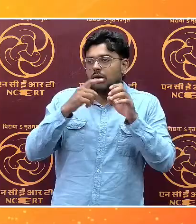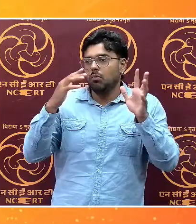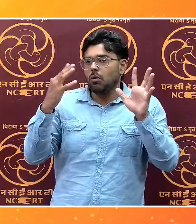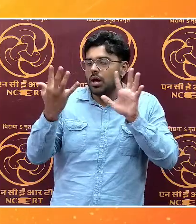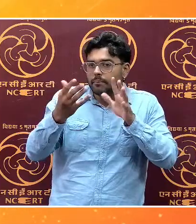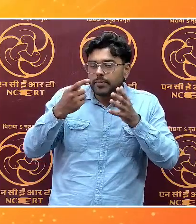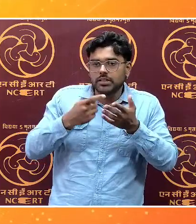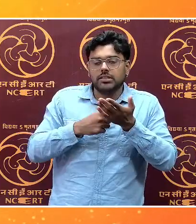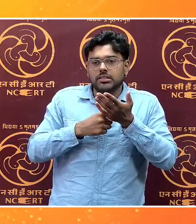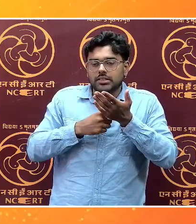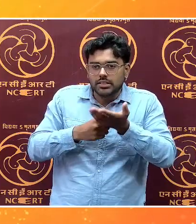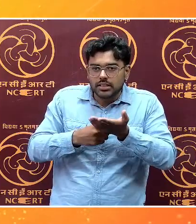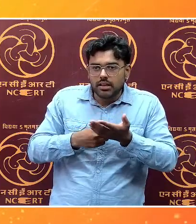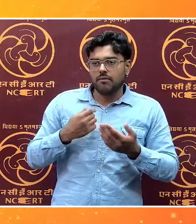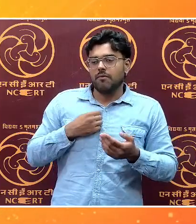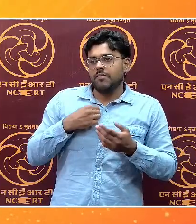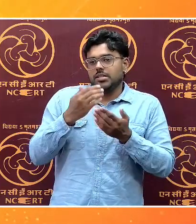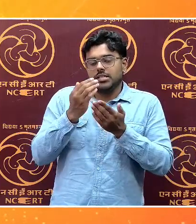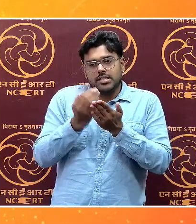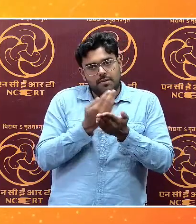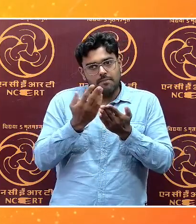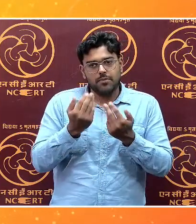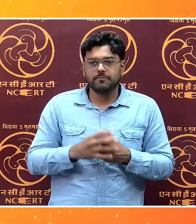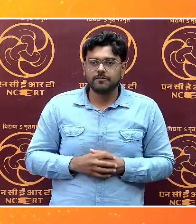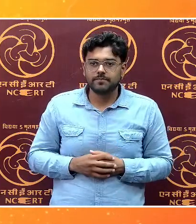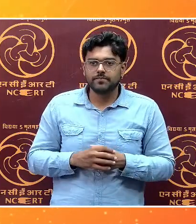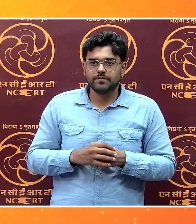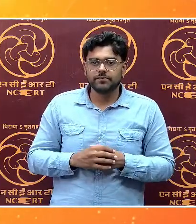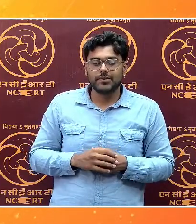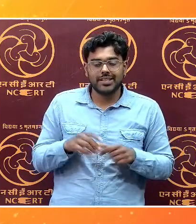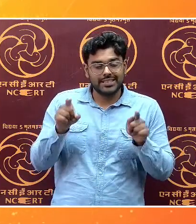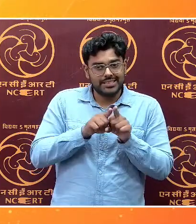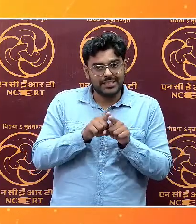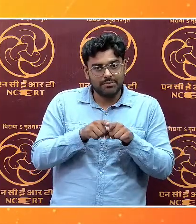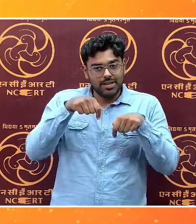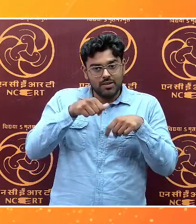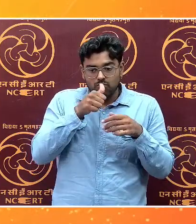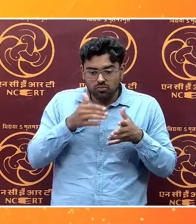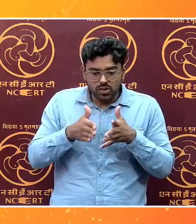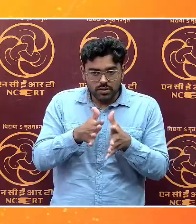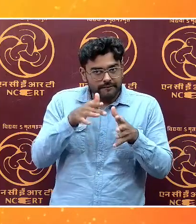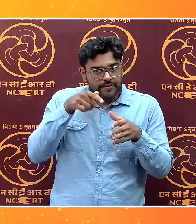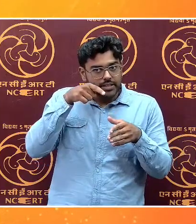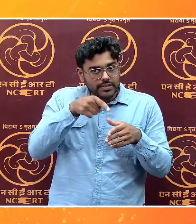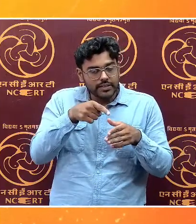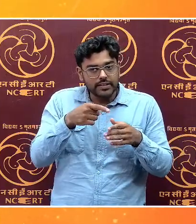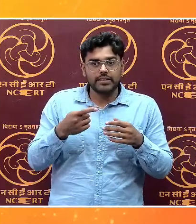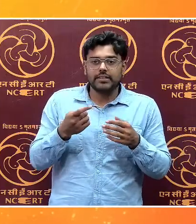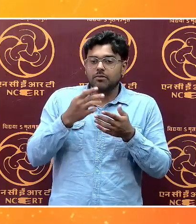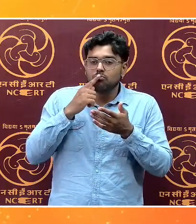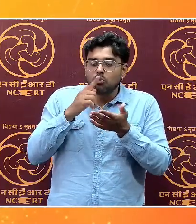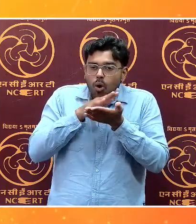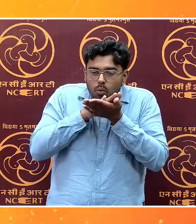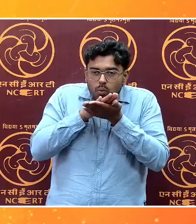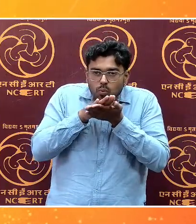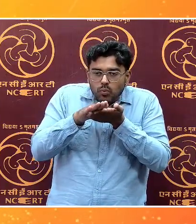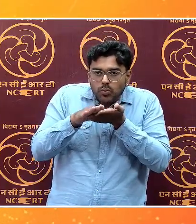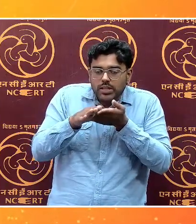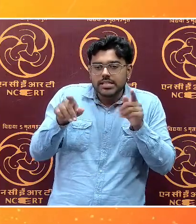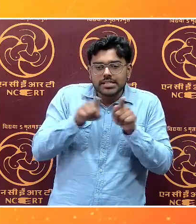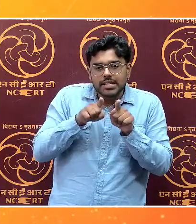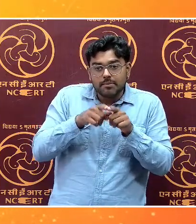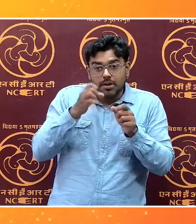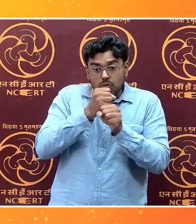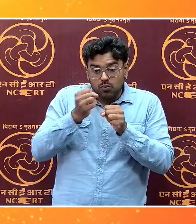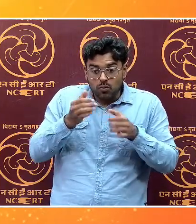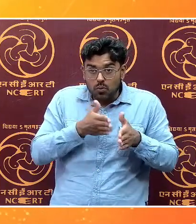can preserve and conserve our environment. So that is why rivers are considered sacred, and Godavari is one of